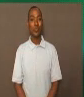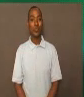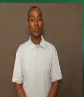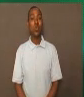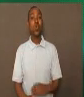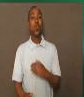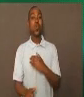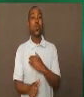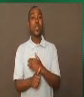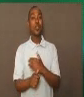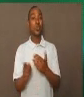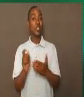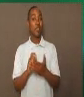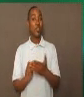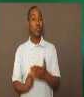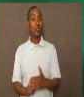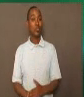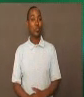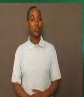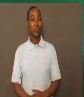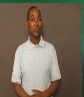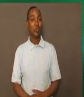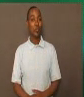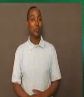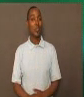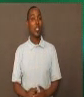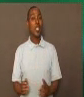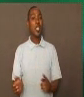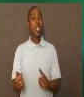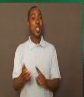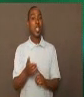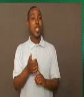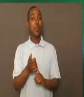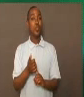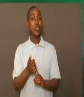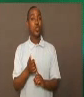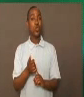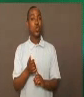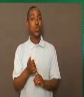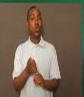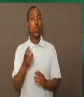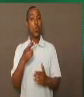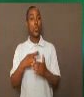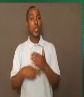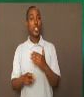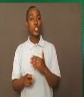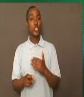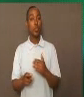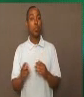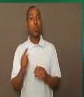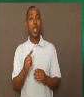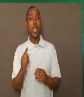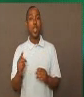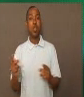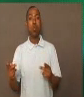Disadvantages you may have listed could include the restricted production in certain places due